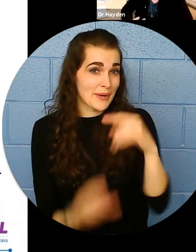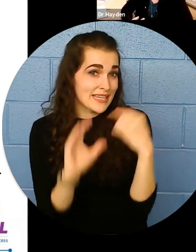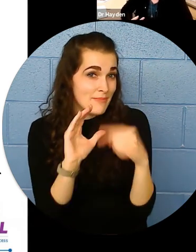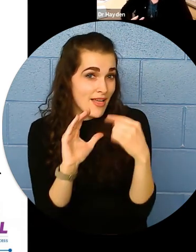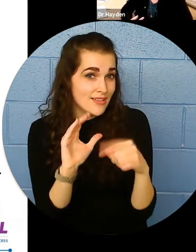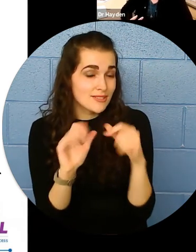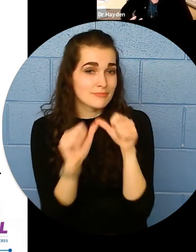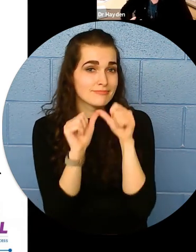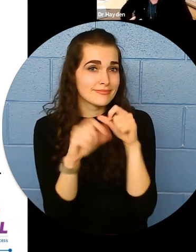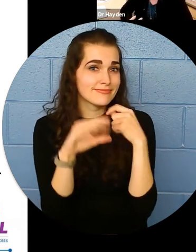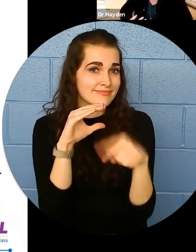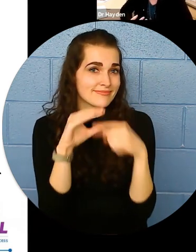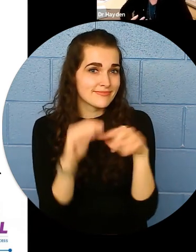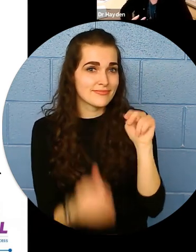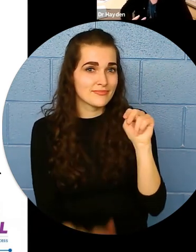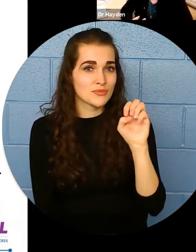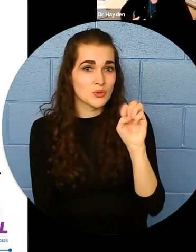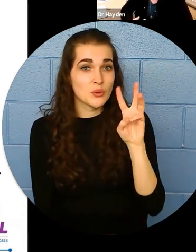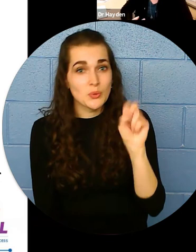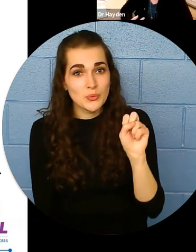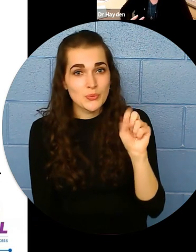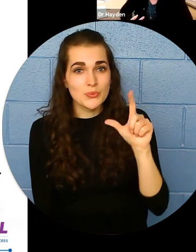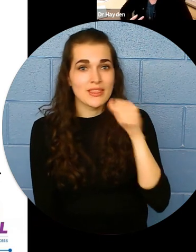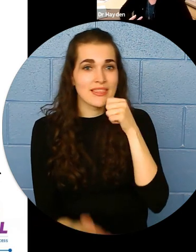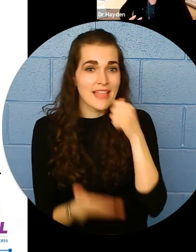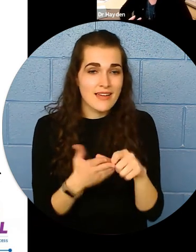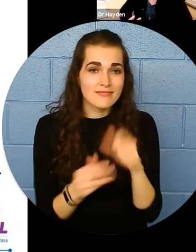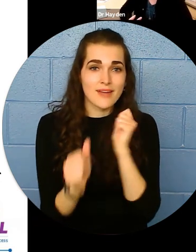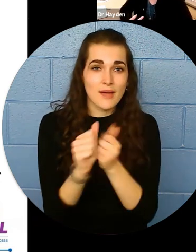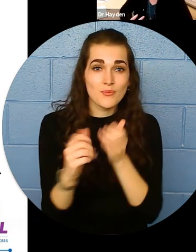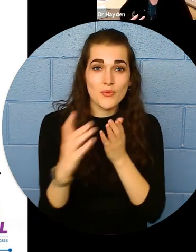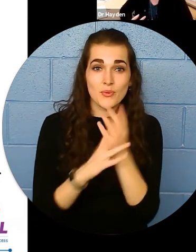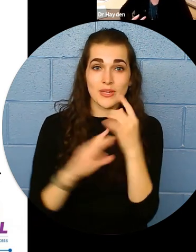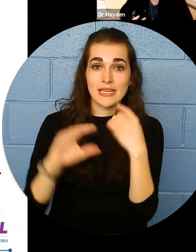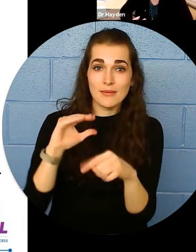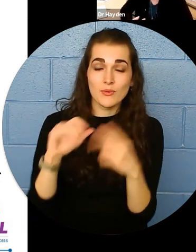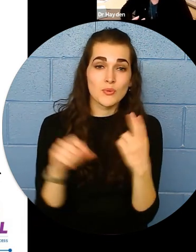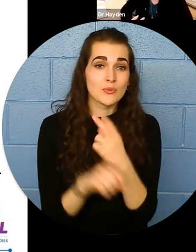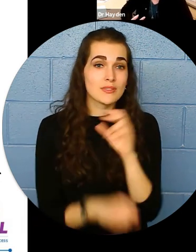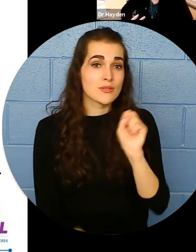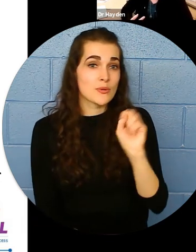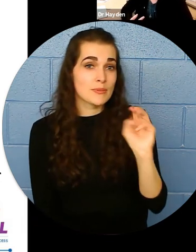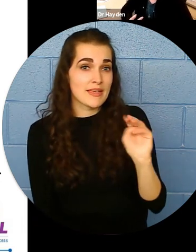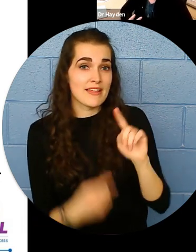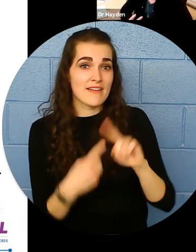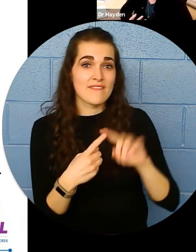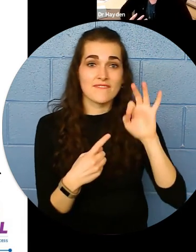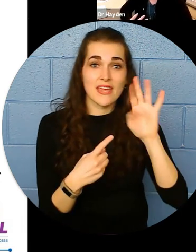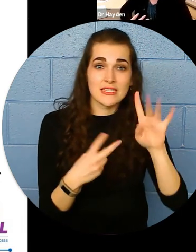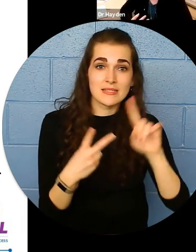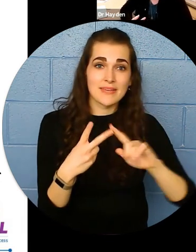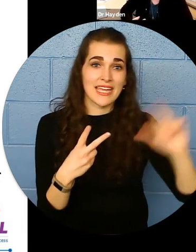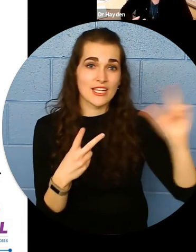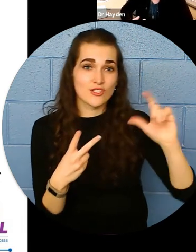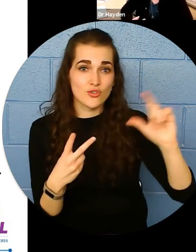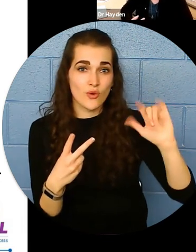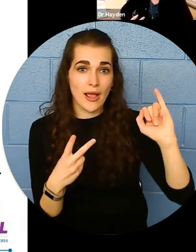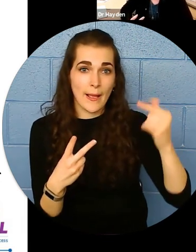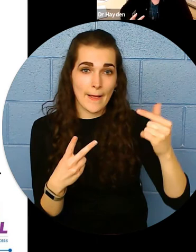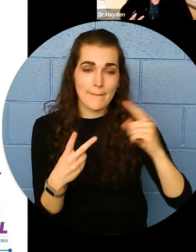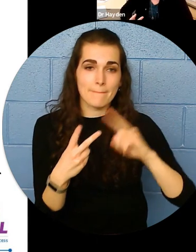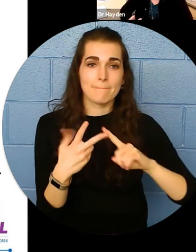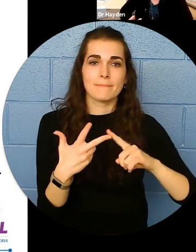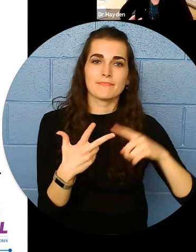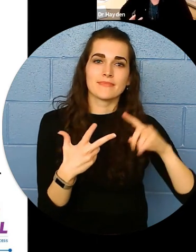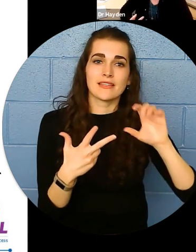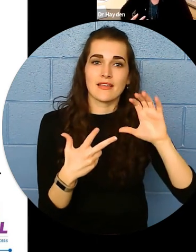that we can keep sending you newsletters and updates via email. We are using our social media, our Facebook page, our Instagram page, and of